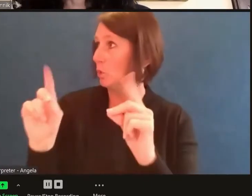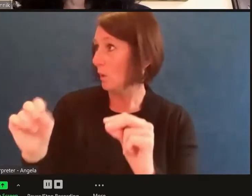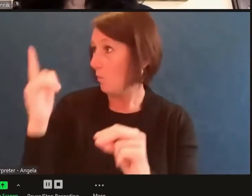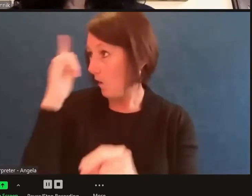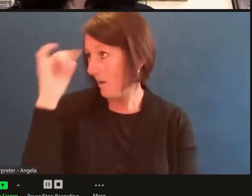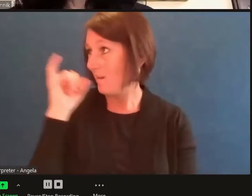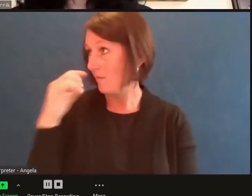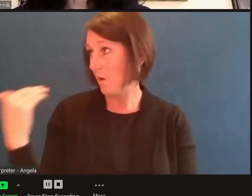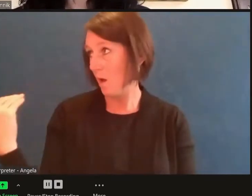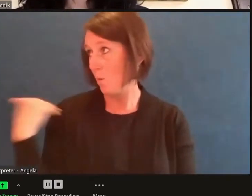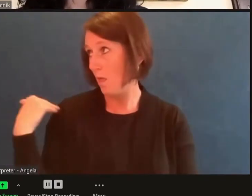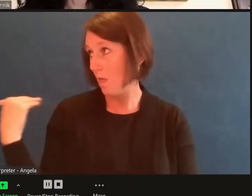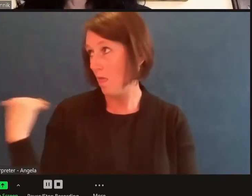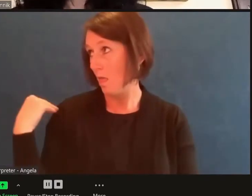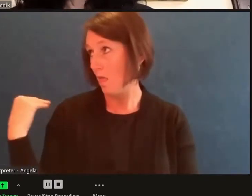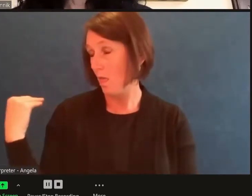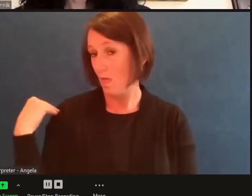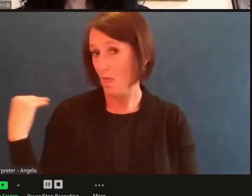just agree to do I Read Canadian.